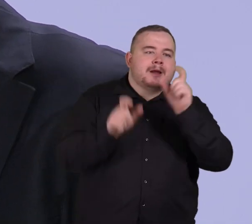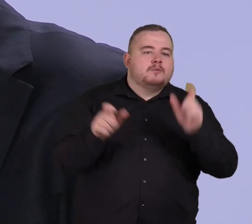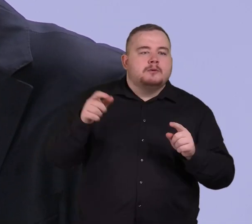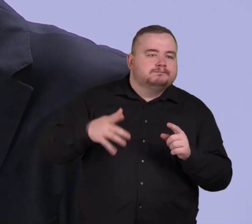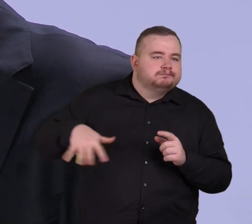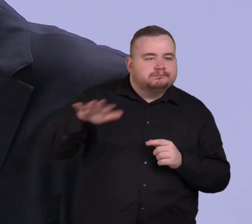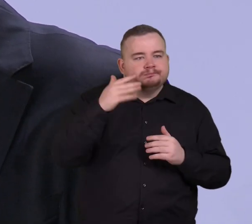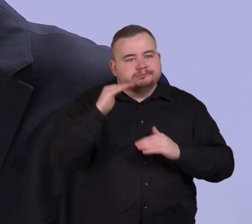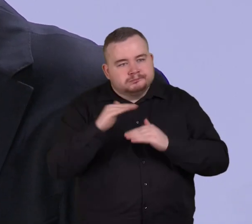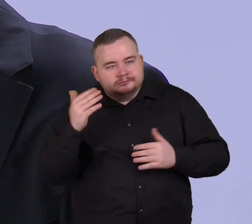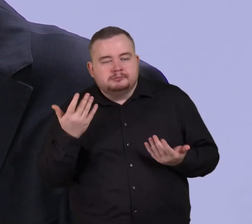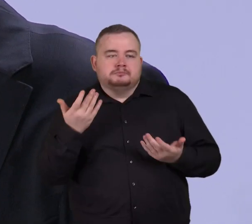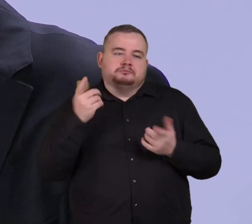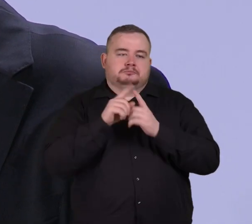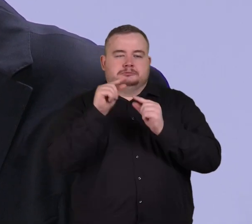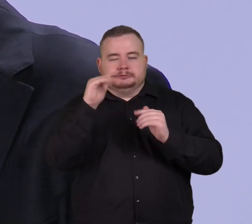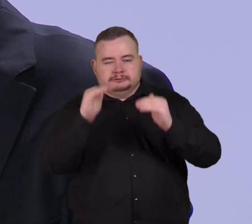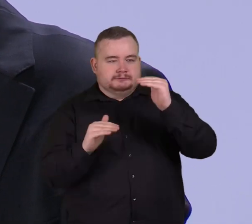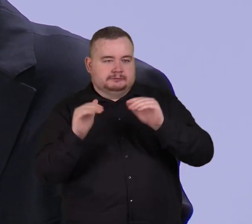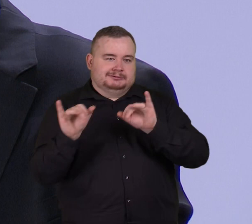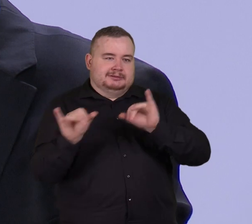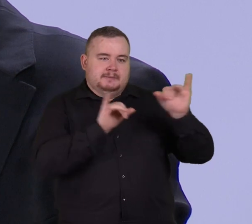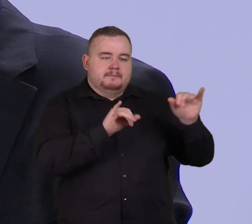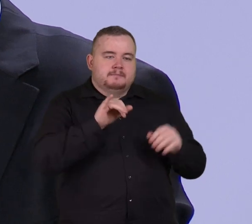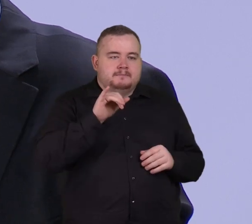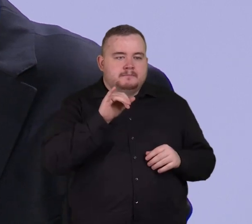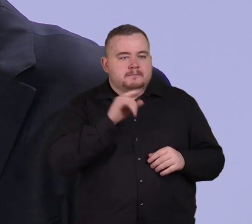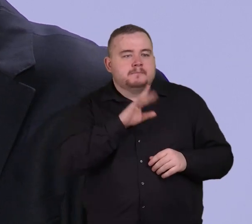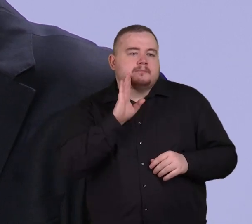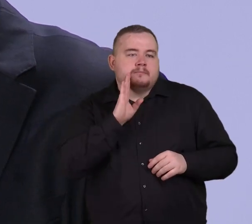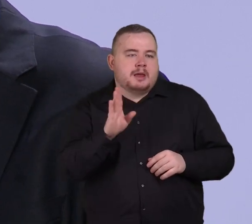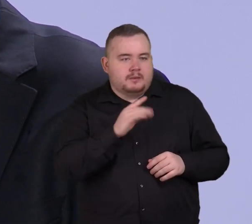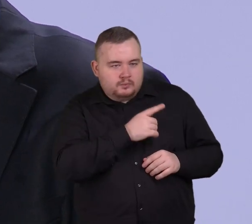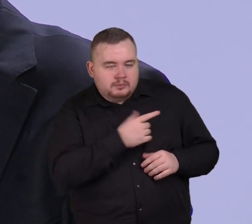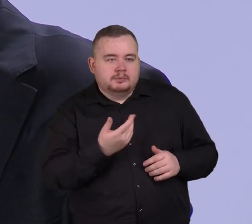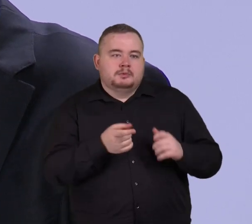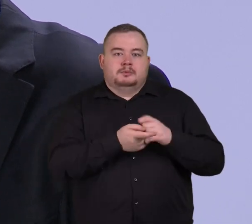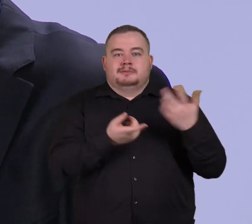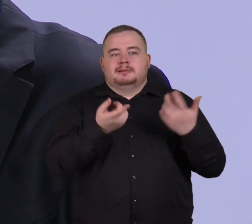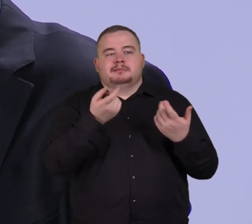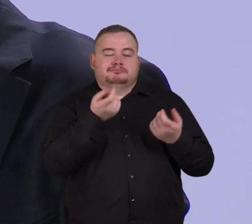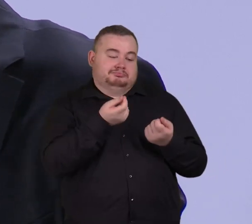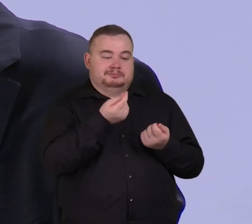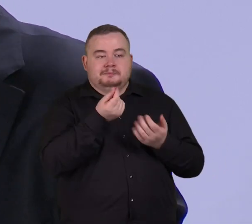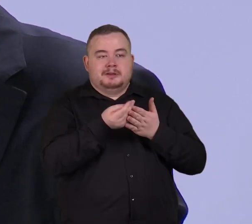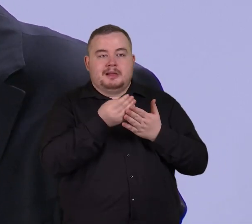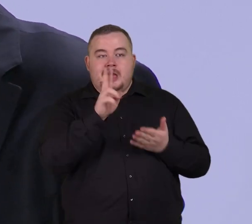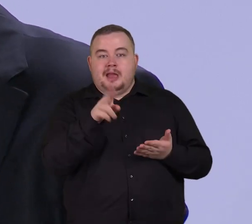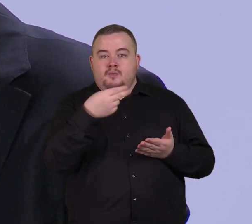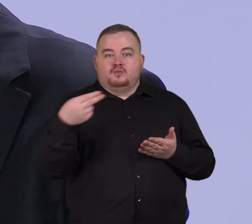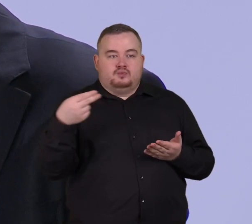We have coastal areas, we have rural agricultural areas, we have hilly areas, and we